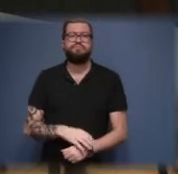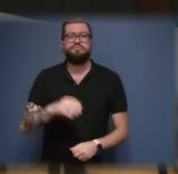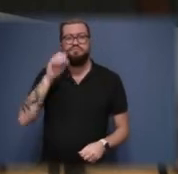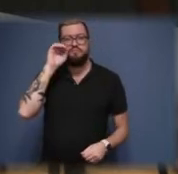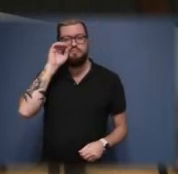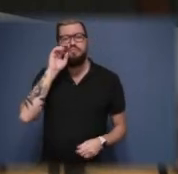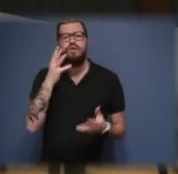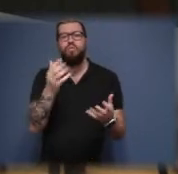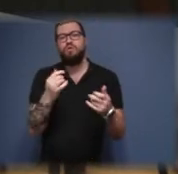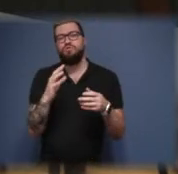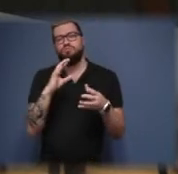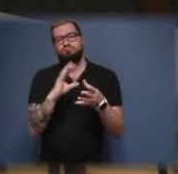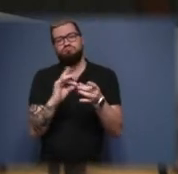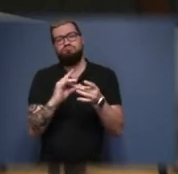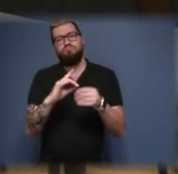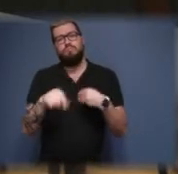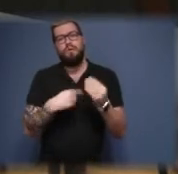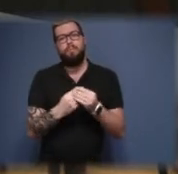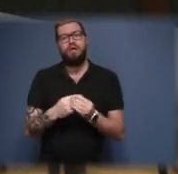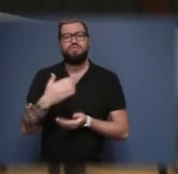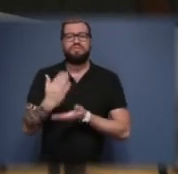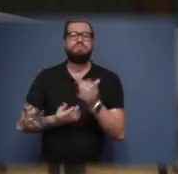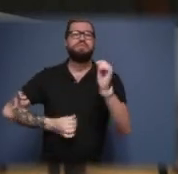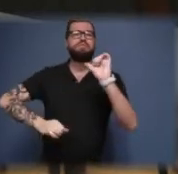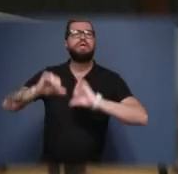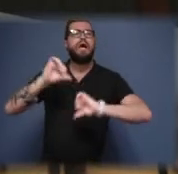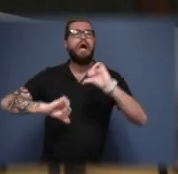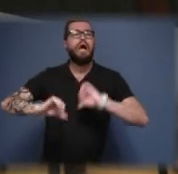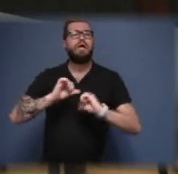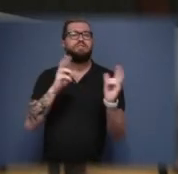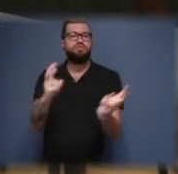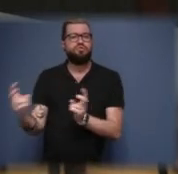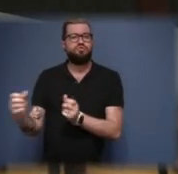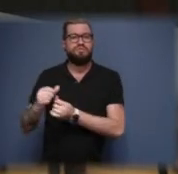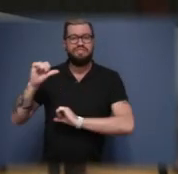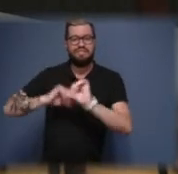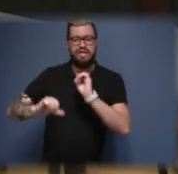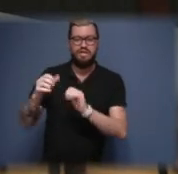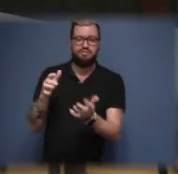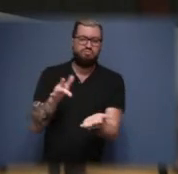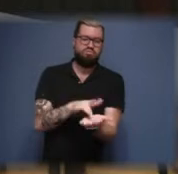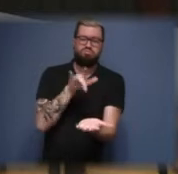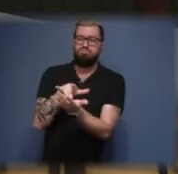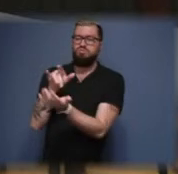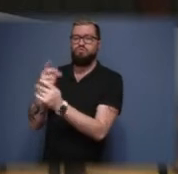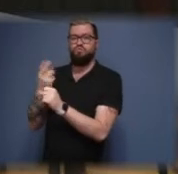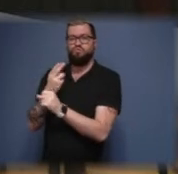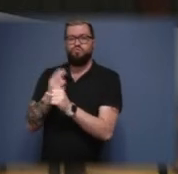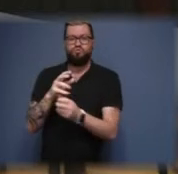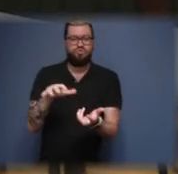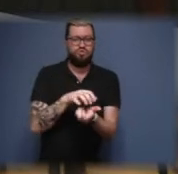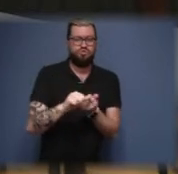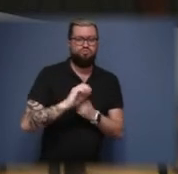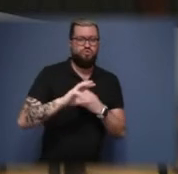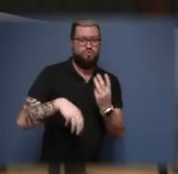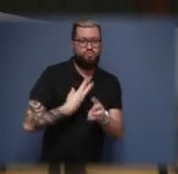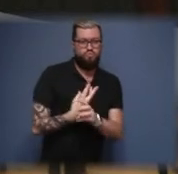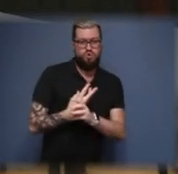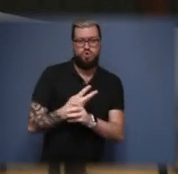like to speak about the misuse of science. Science being used to destroy America and the world, not to make it